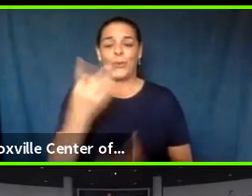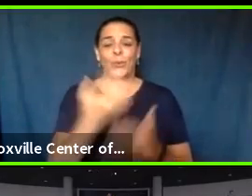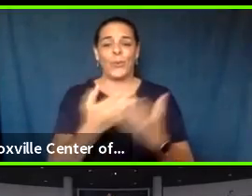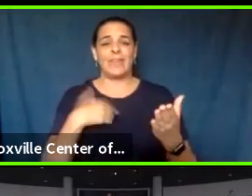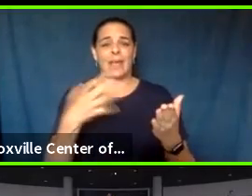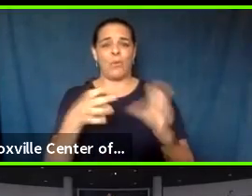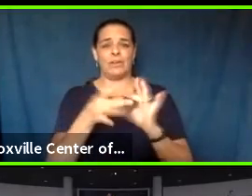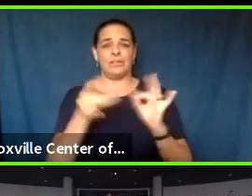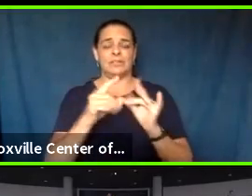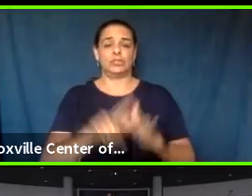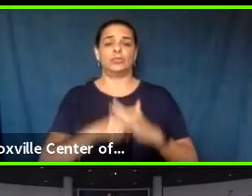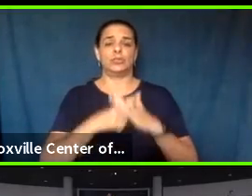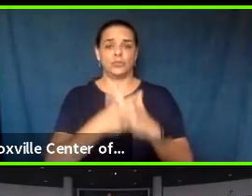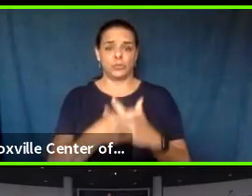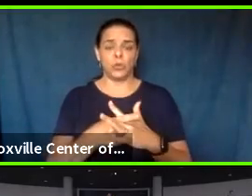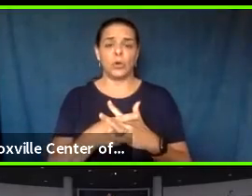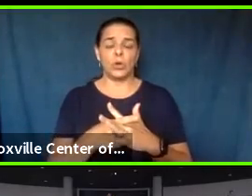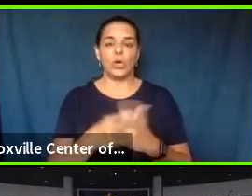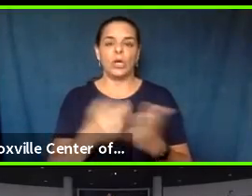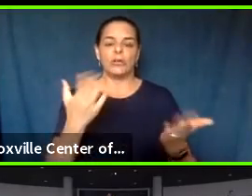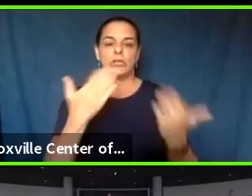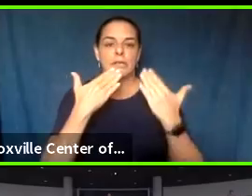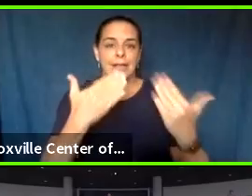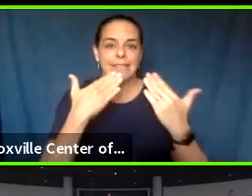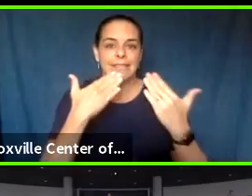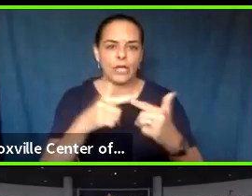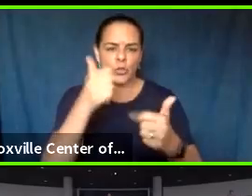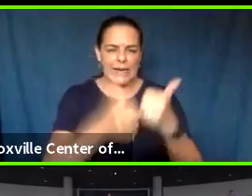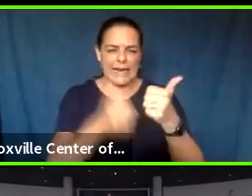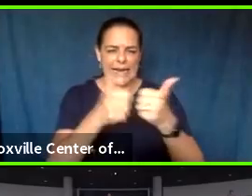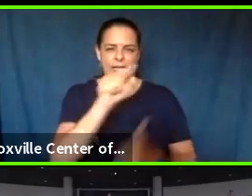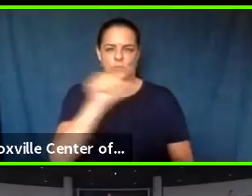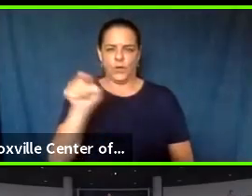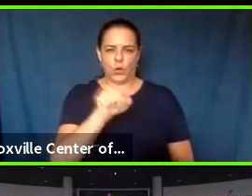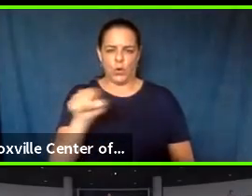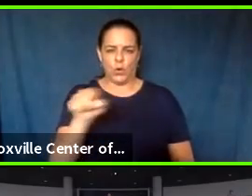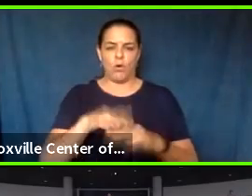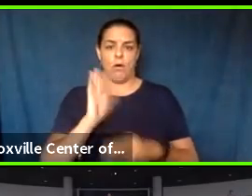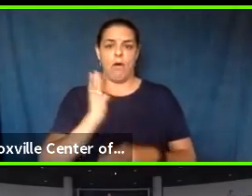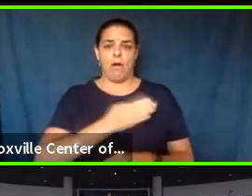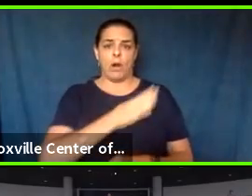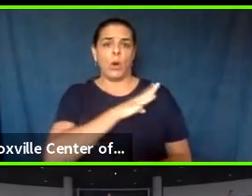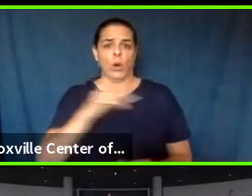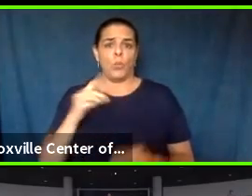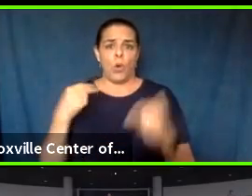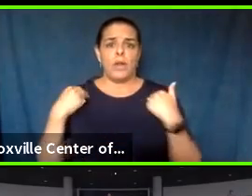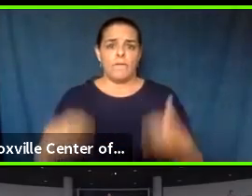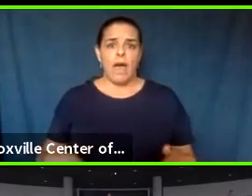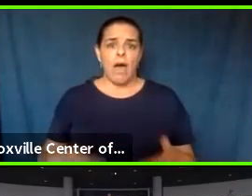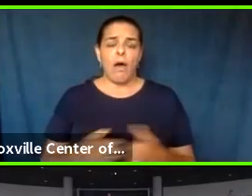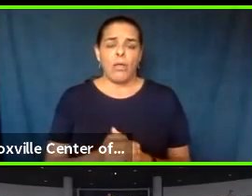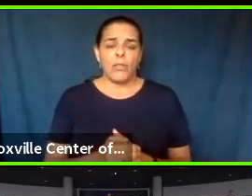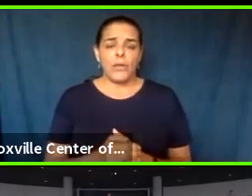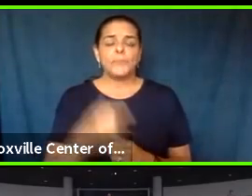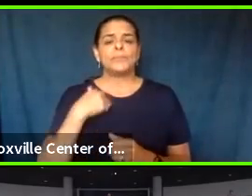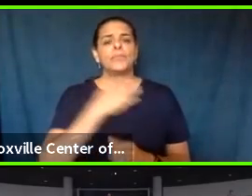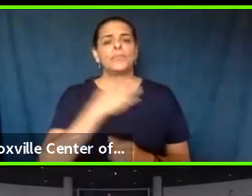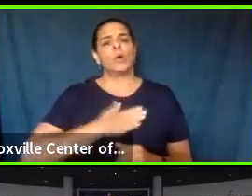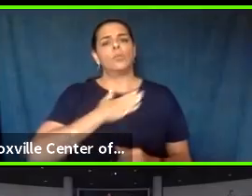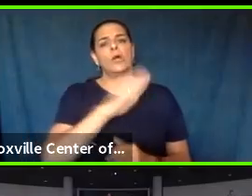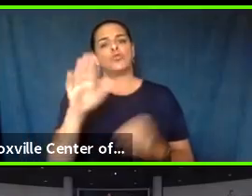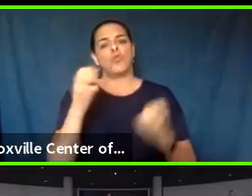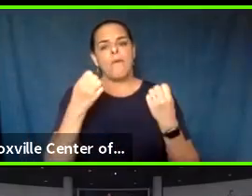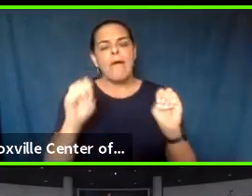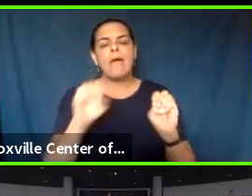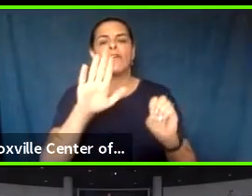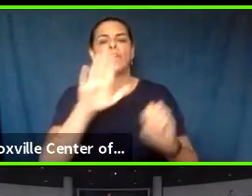to start off with is a thank you to each and every one of you on our Board of Health. I appreciate the effort and